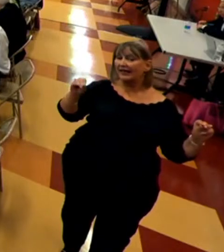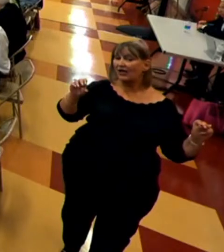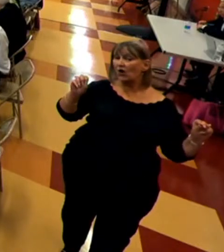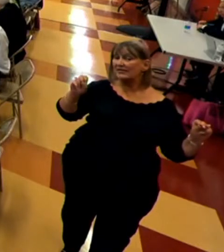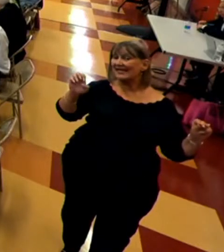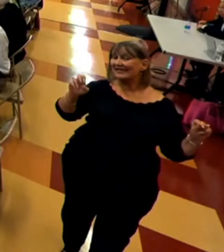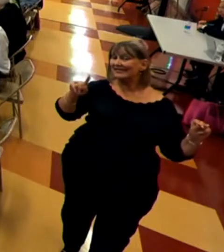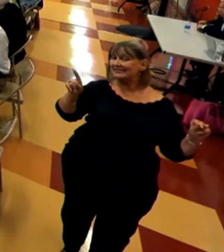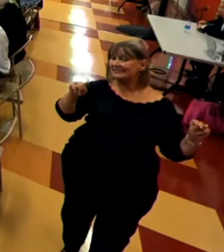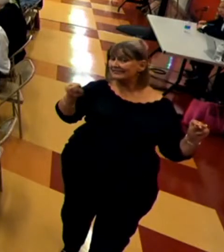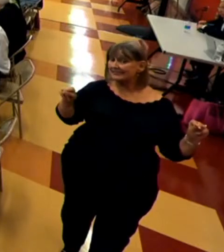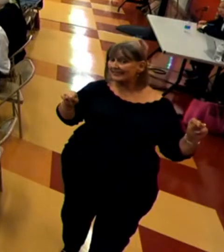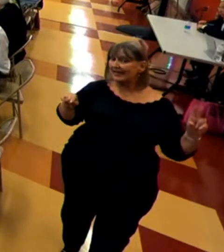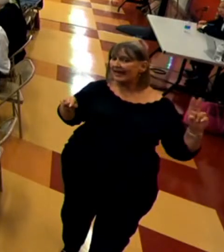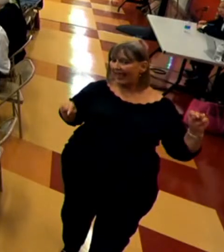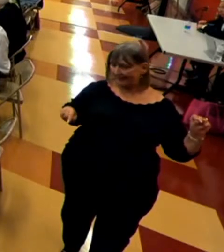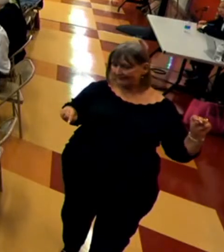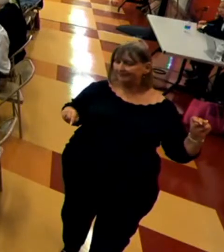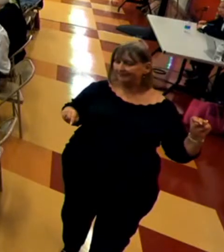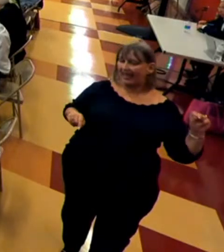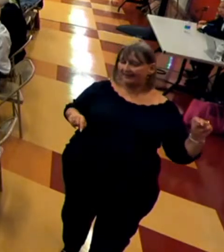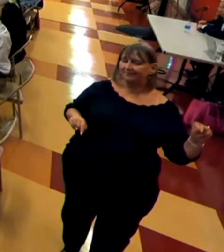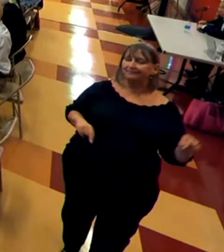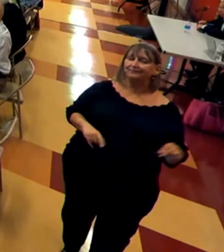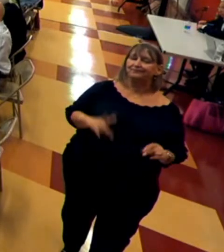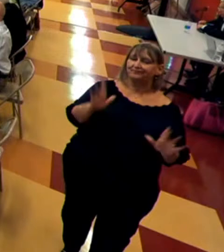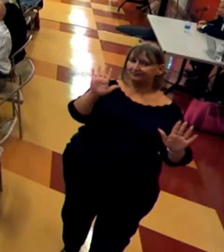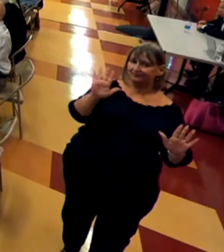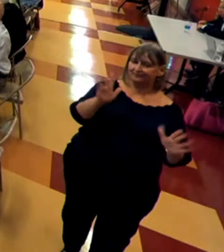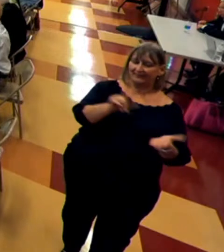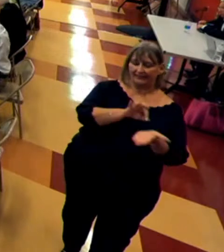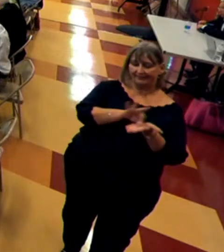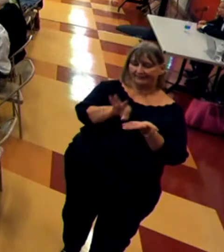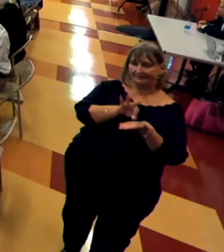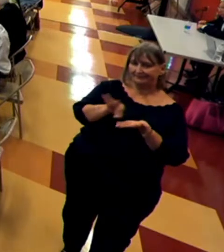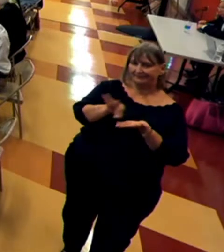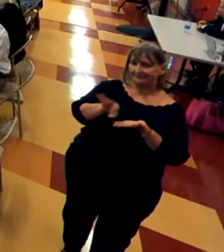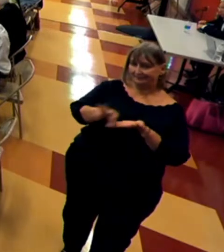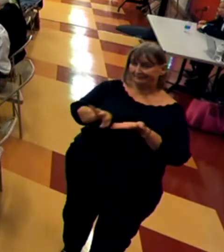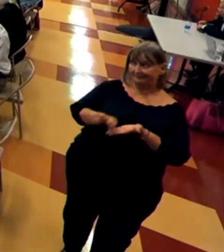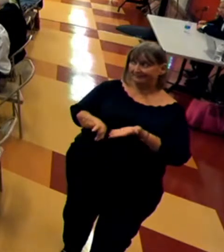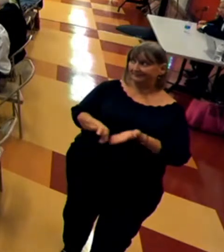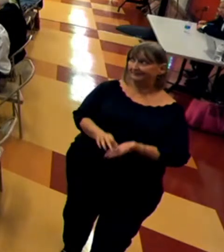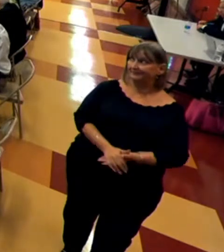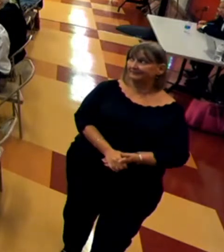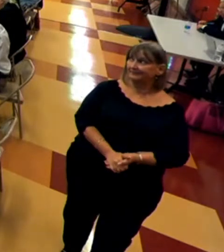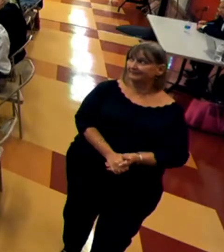Yay. Nay. Nay. Give me a second. 4,